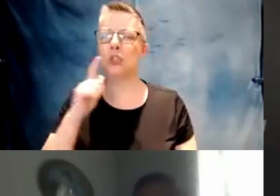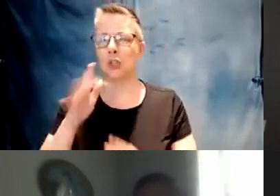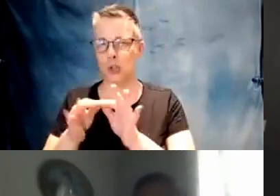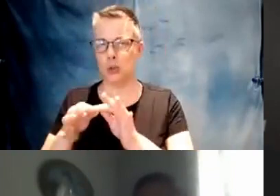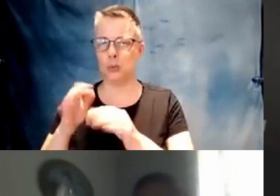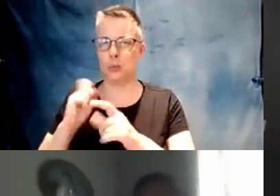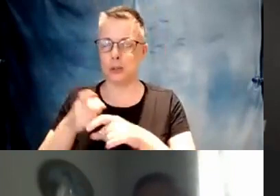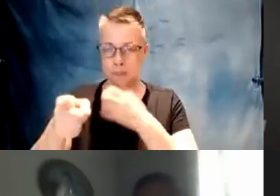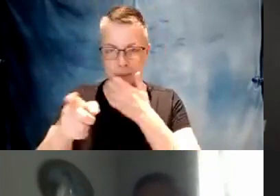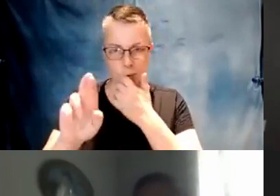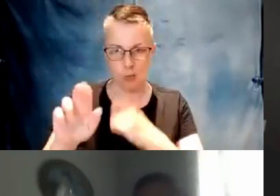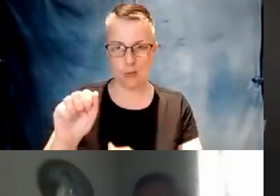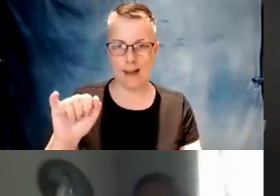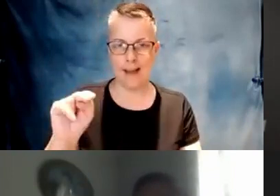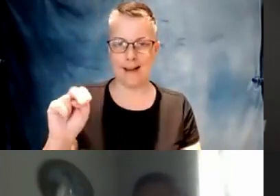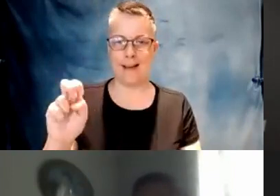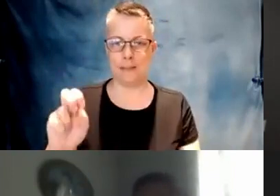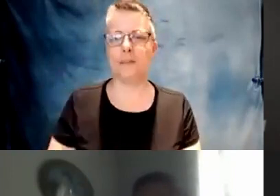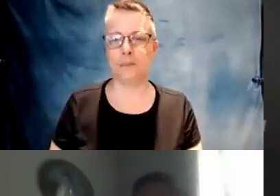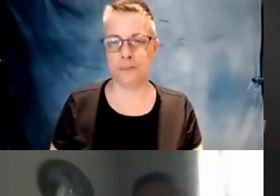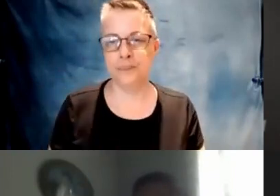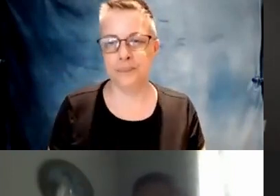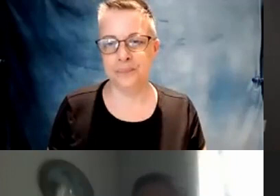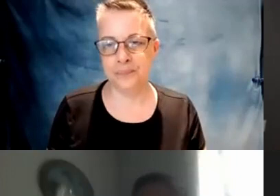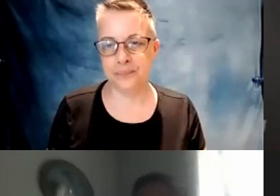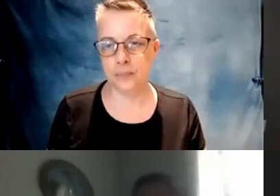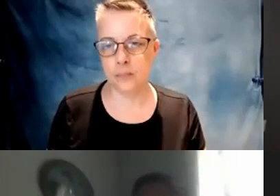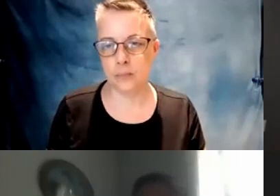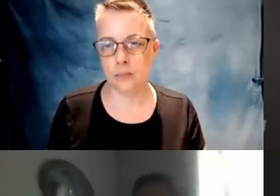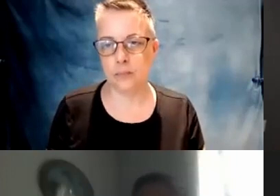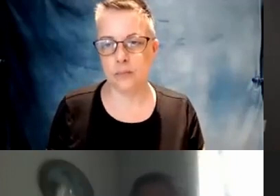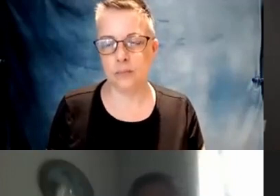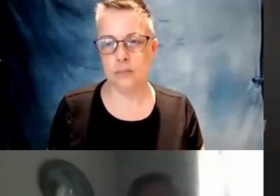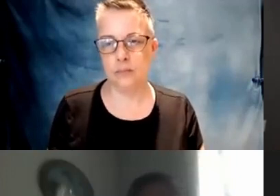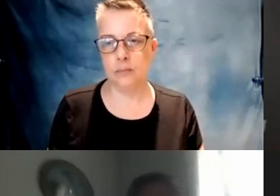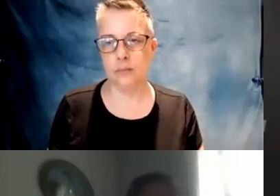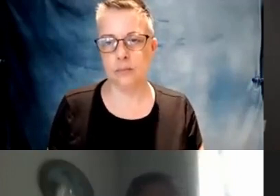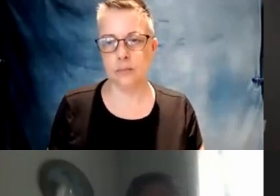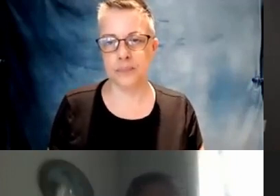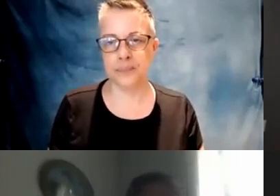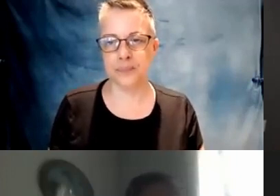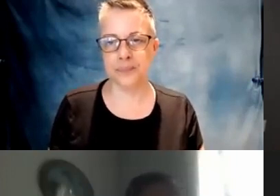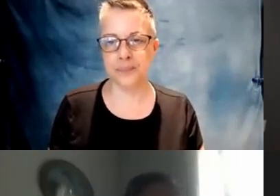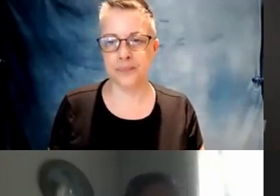su experiencia en relación con el aprendizaje del inglés o el aprendizaje multilingüe?